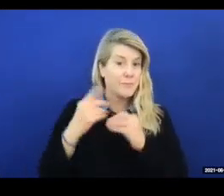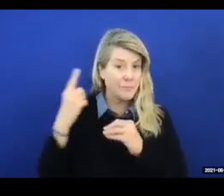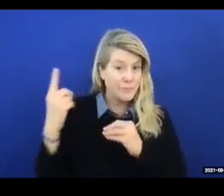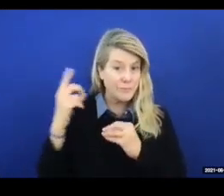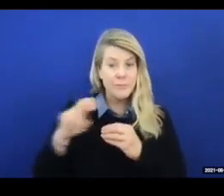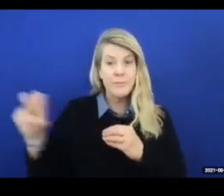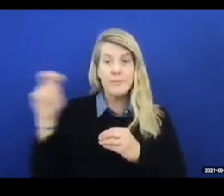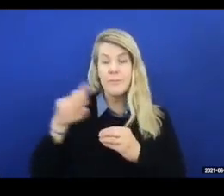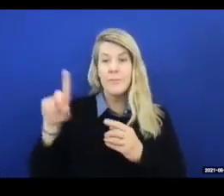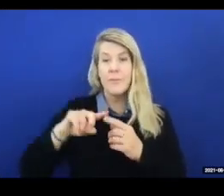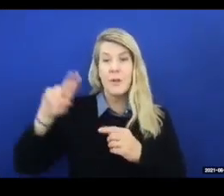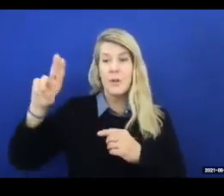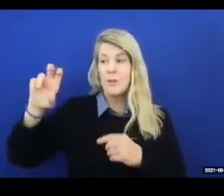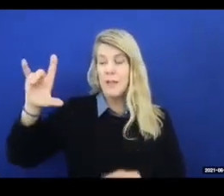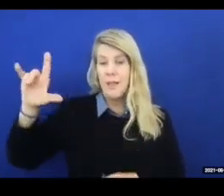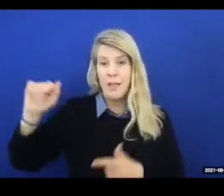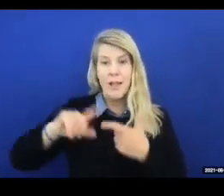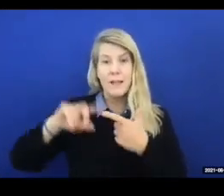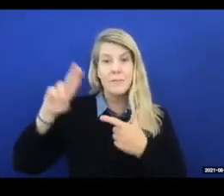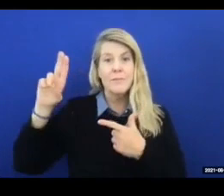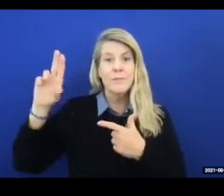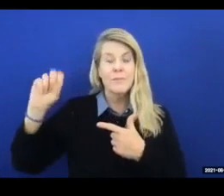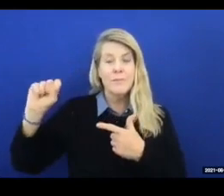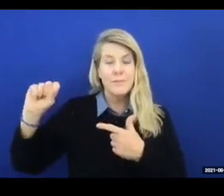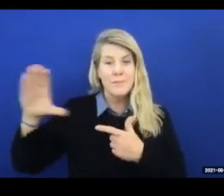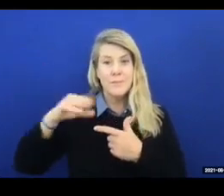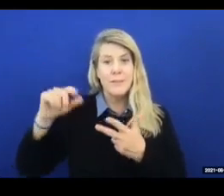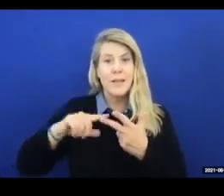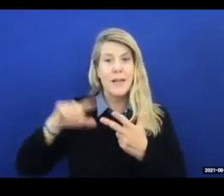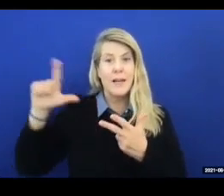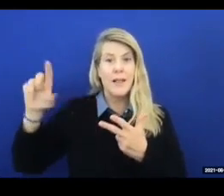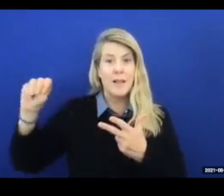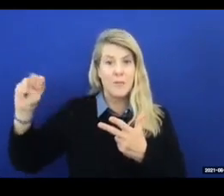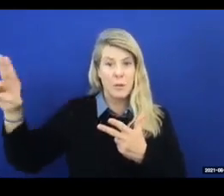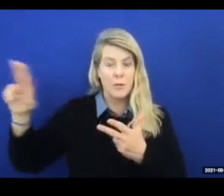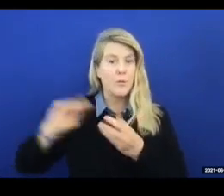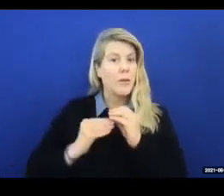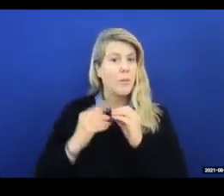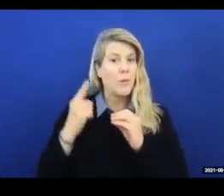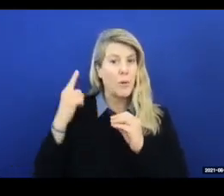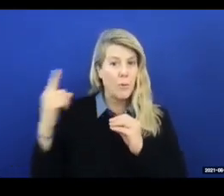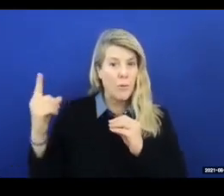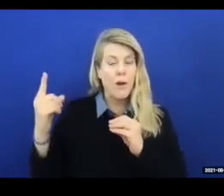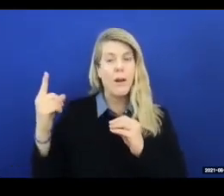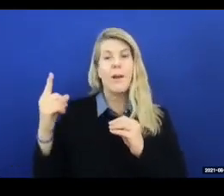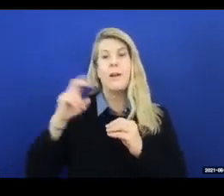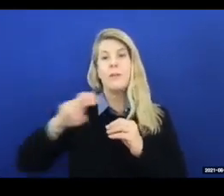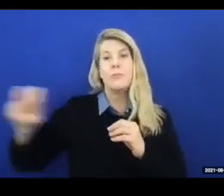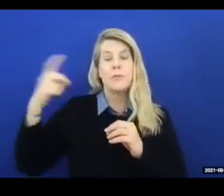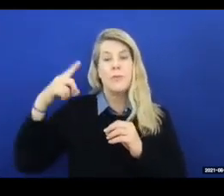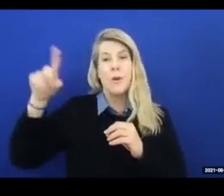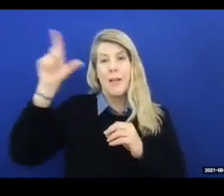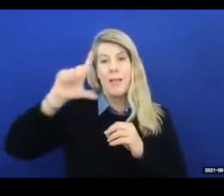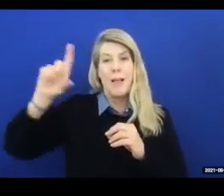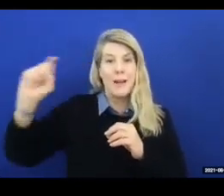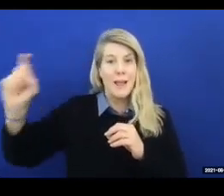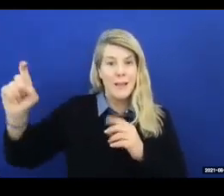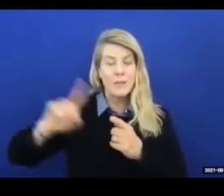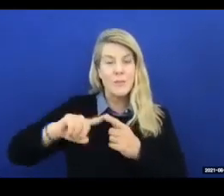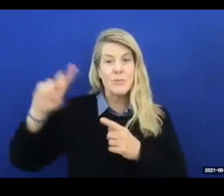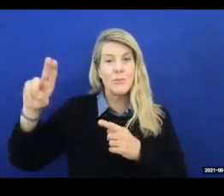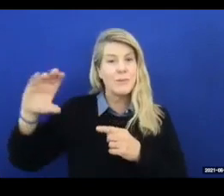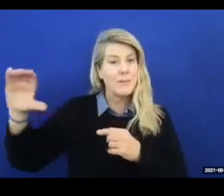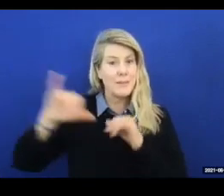to UCLA, USC, and LMU, #1 transfers of Latinx students to the UC